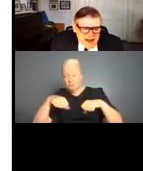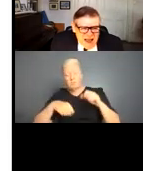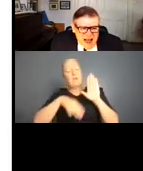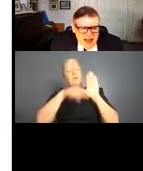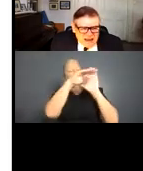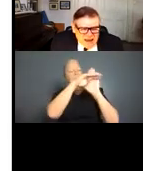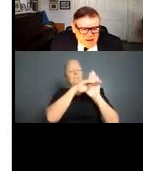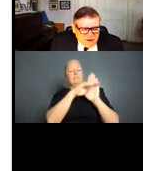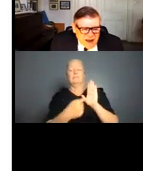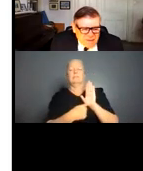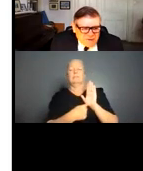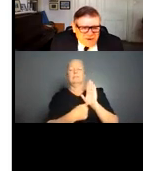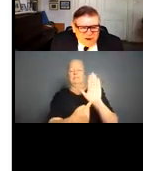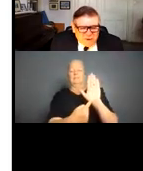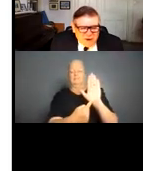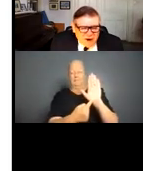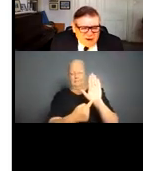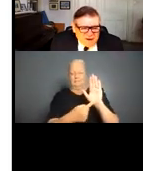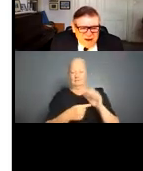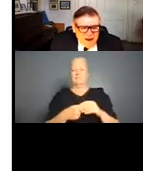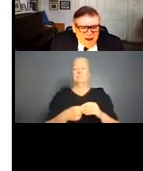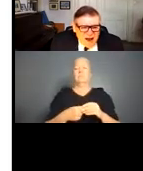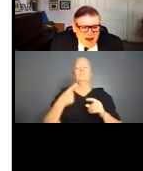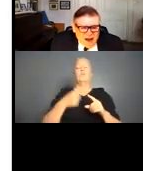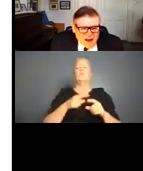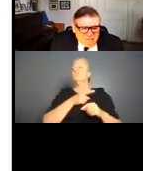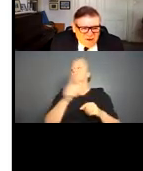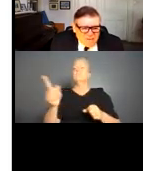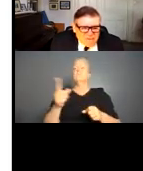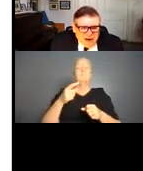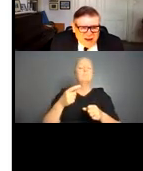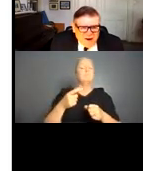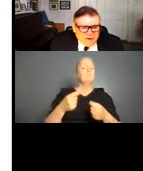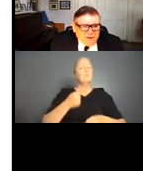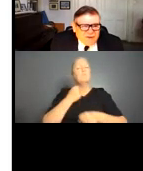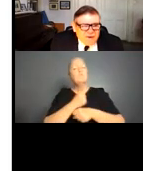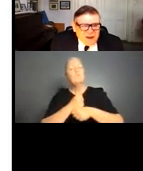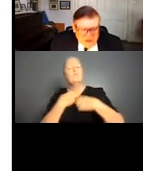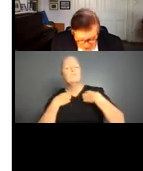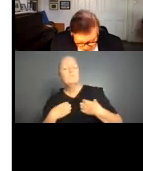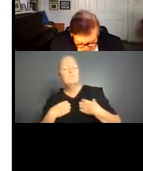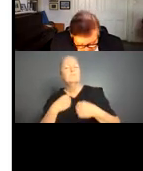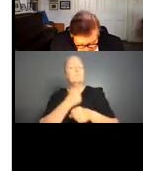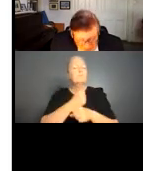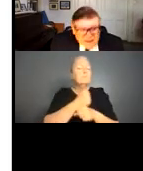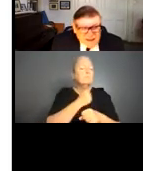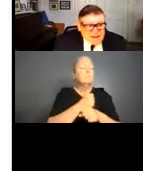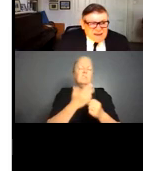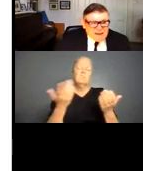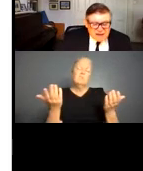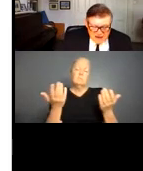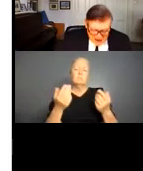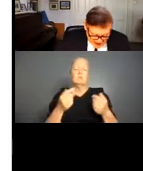rights, and social capital, social workers. I'm going to click on through this and